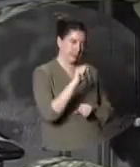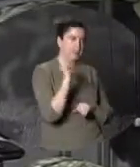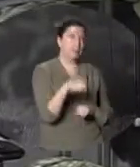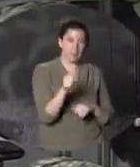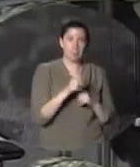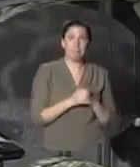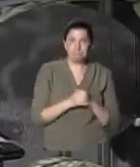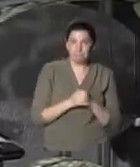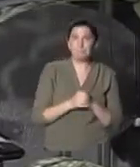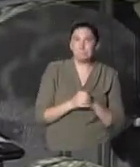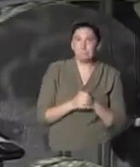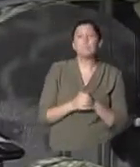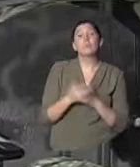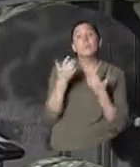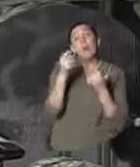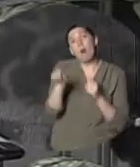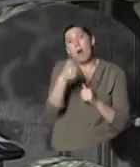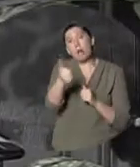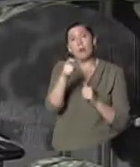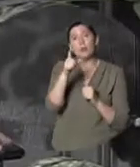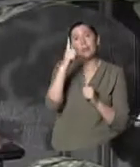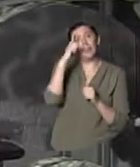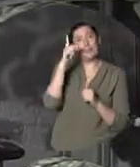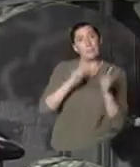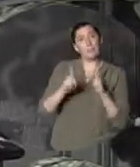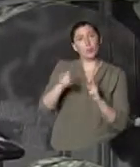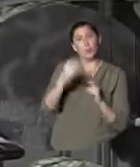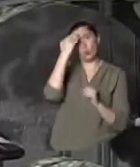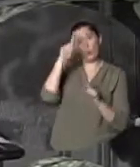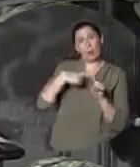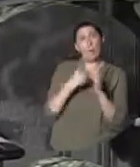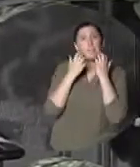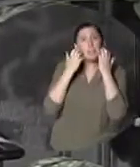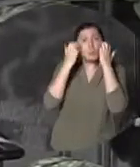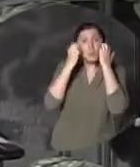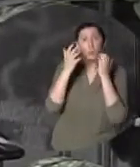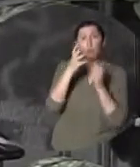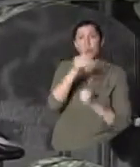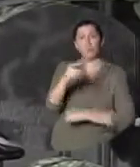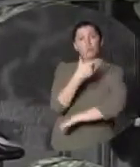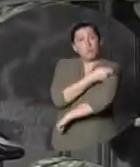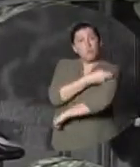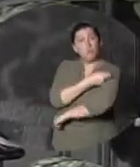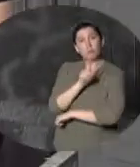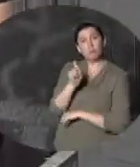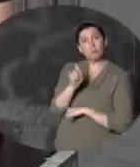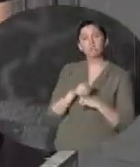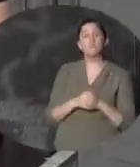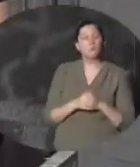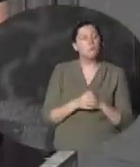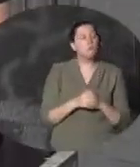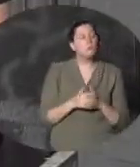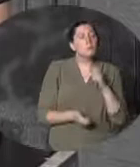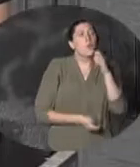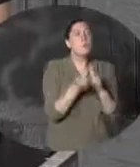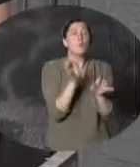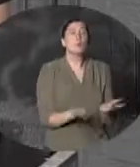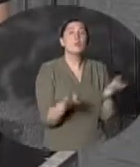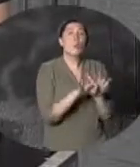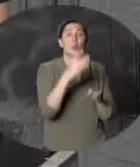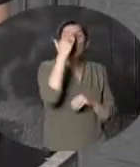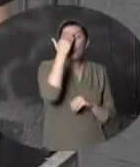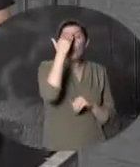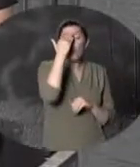vaccinated. Absolutely. Anything else you think viewers should know about measles and immunizations? I think the most important thing to know is that